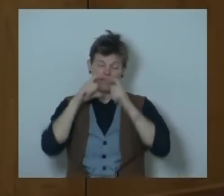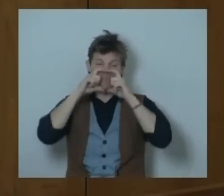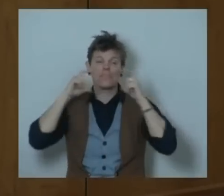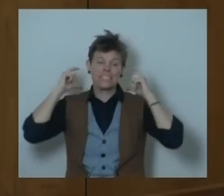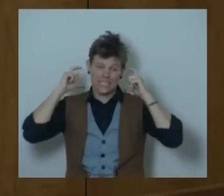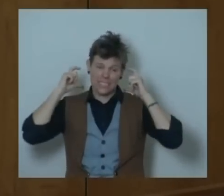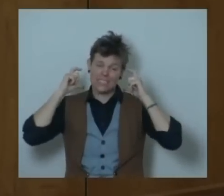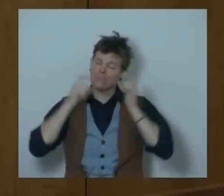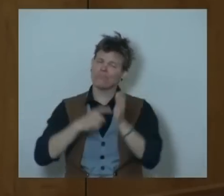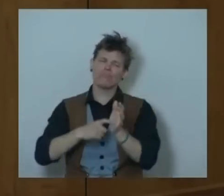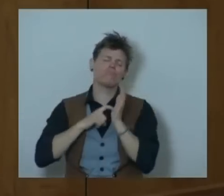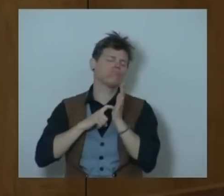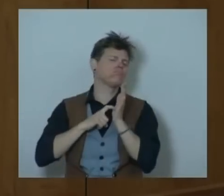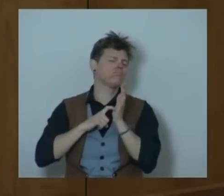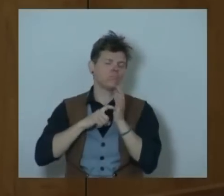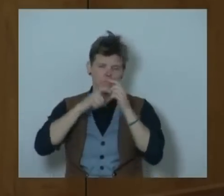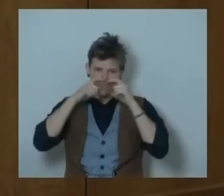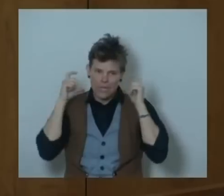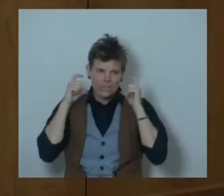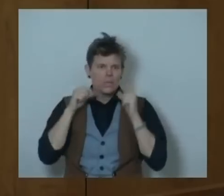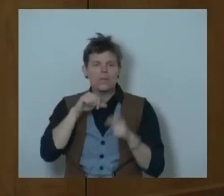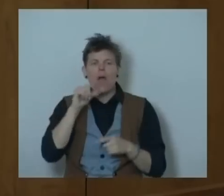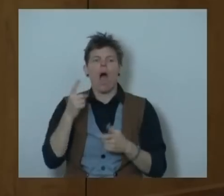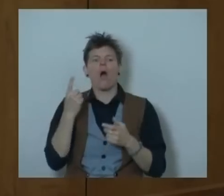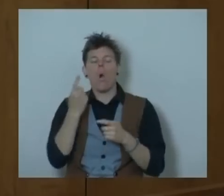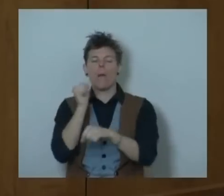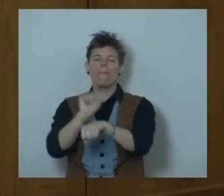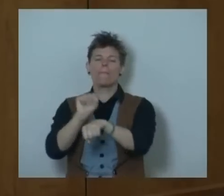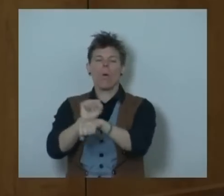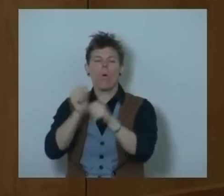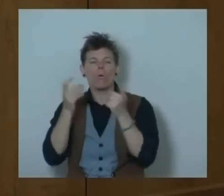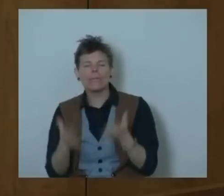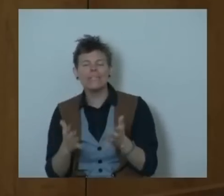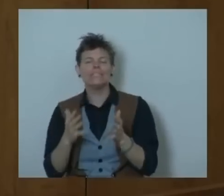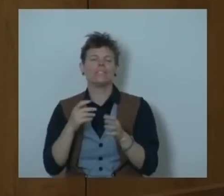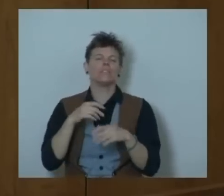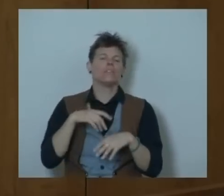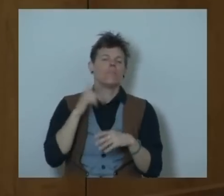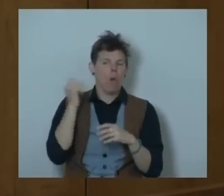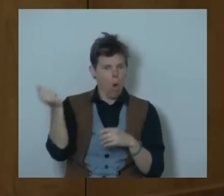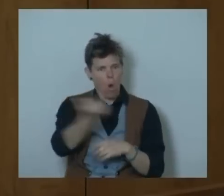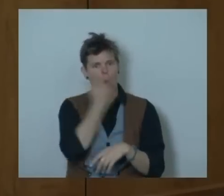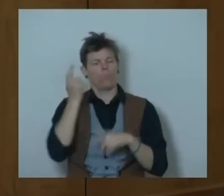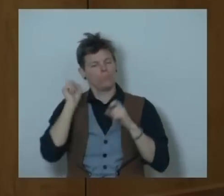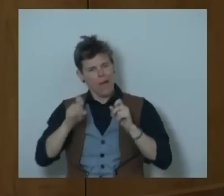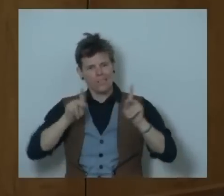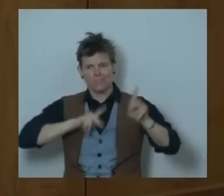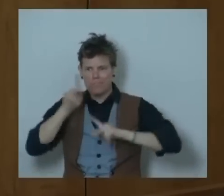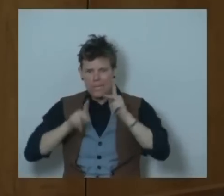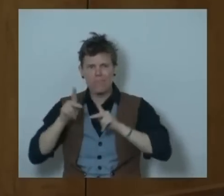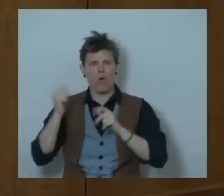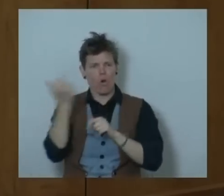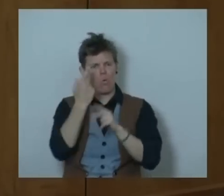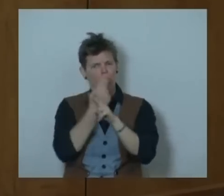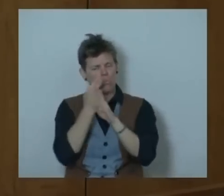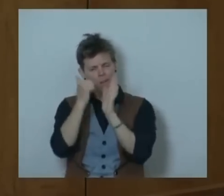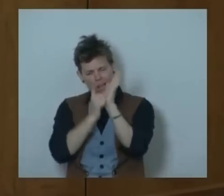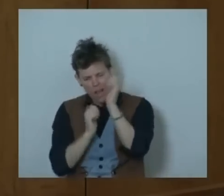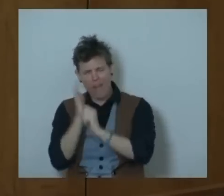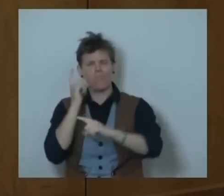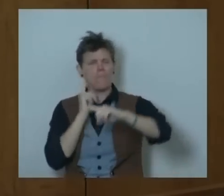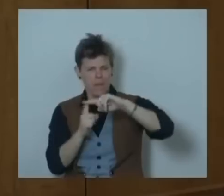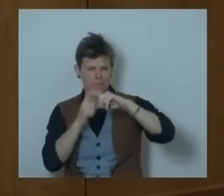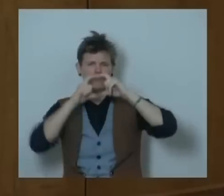Everyone, not just employees with gloves and masks, but everybody will be wearing a mask for quite some time until we're all immune. And I